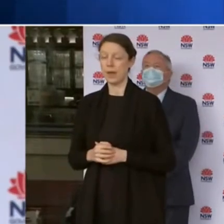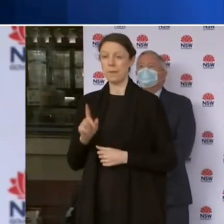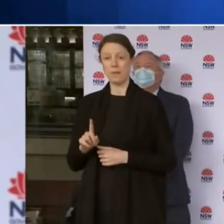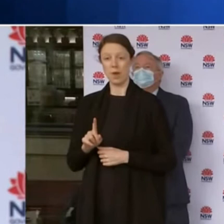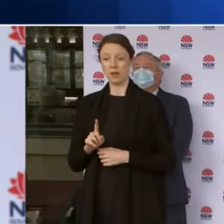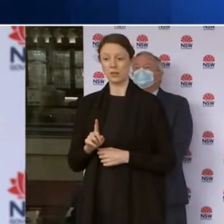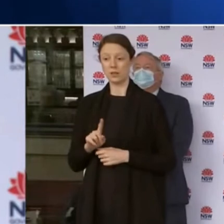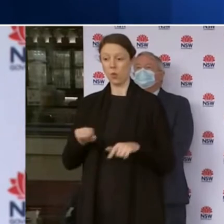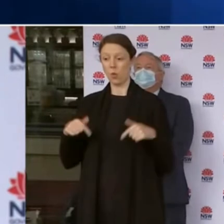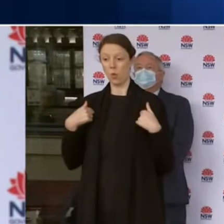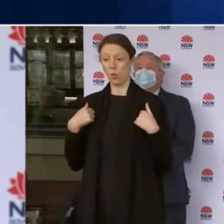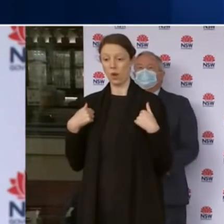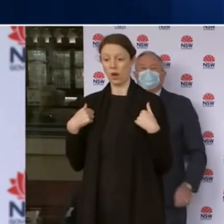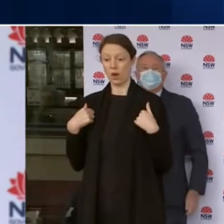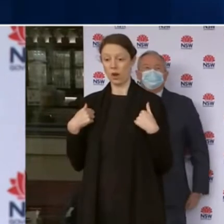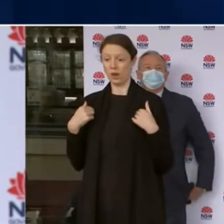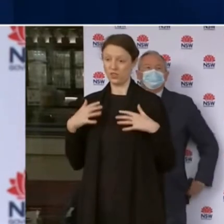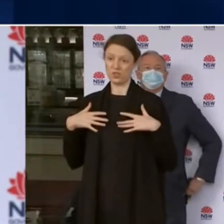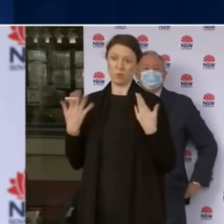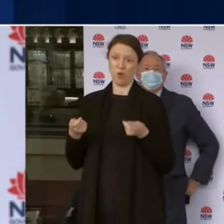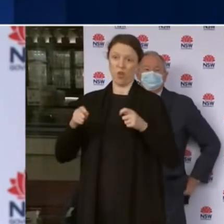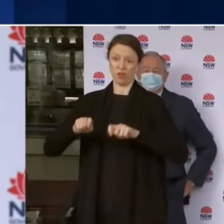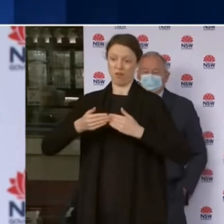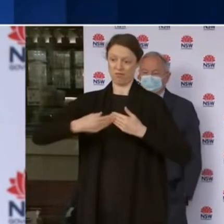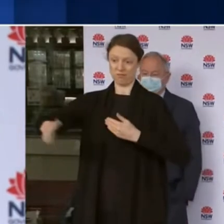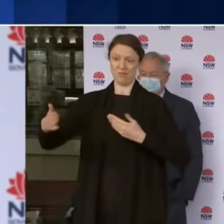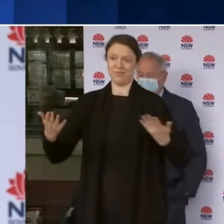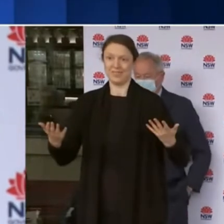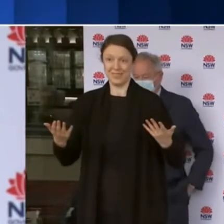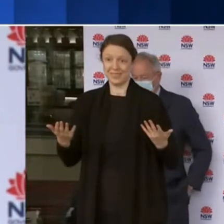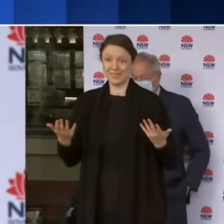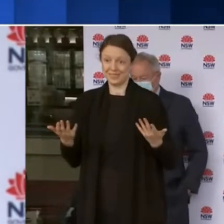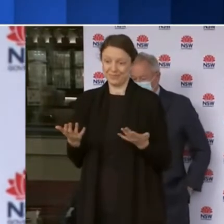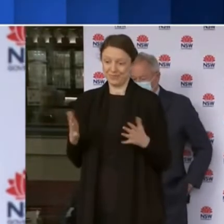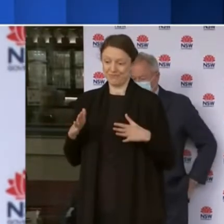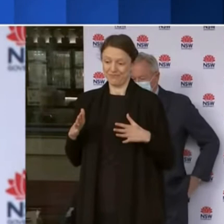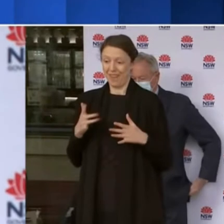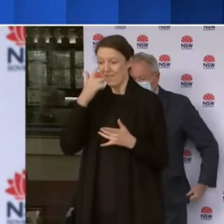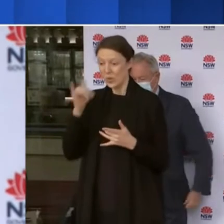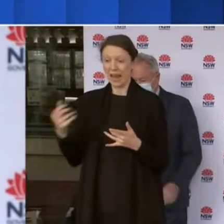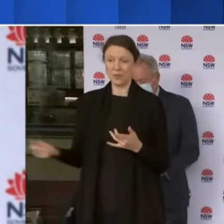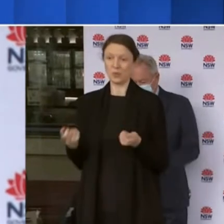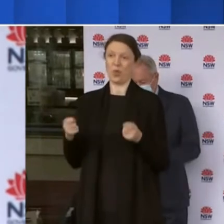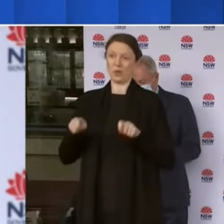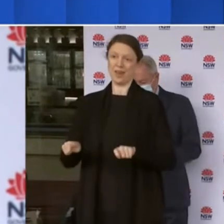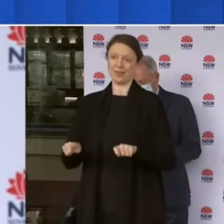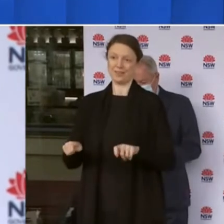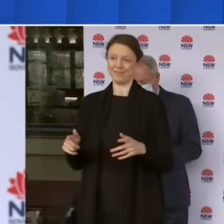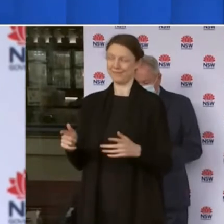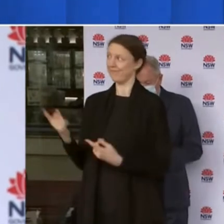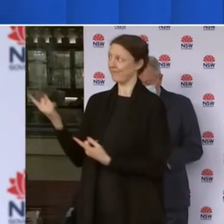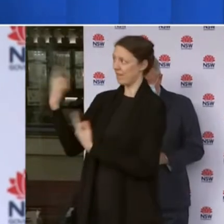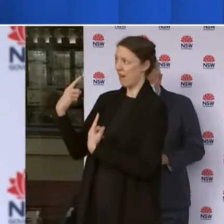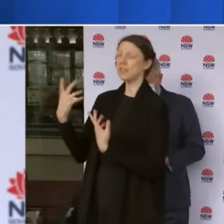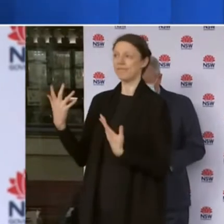Having said that, none of us want to see our community in lockdown. That is not something we wanted to see. but we felt given the health advice